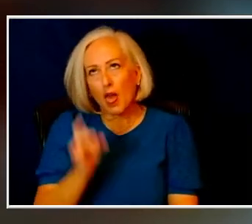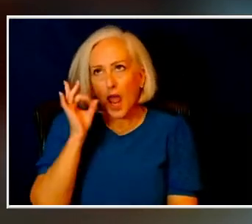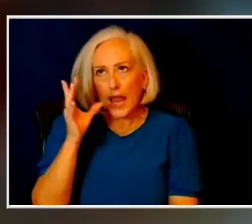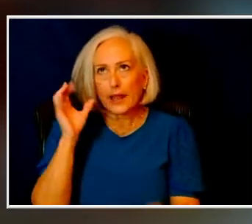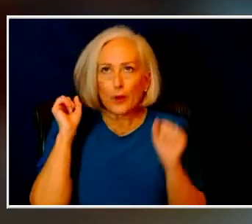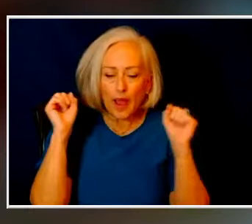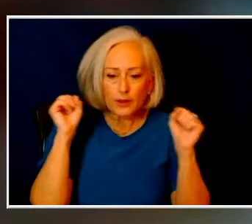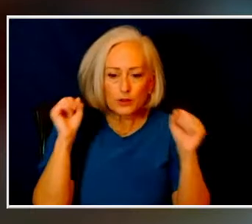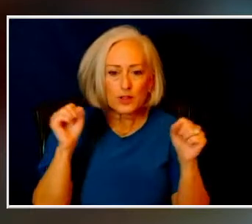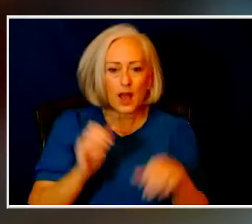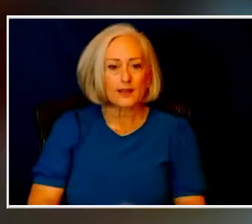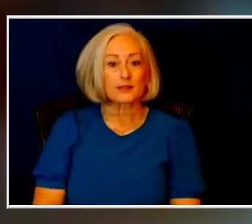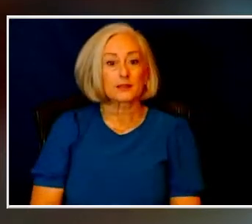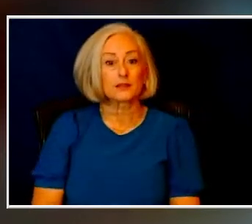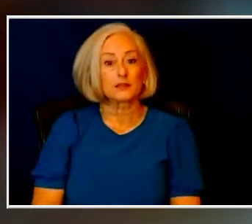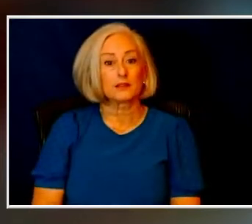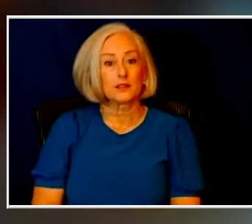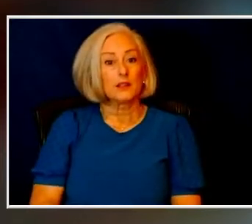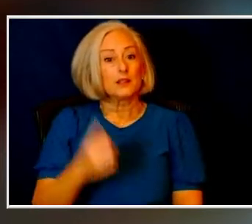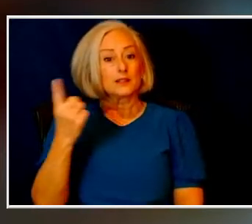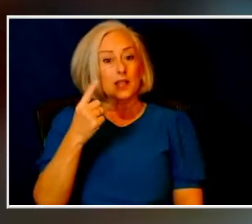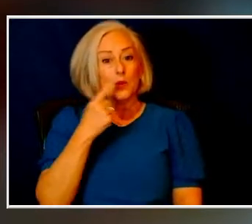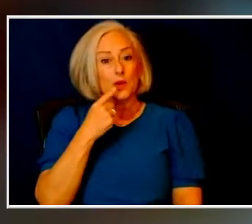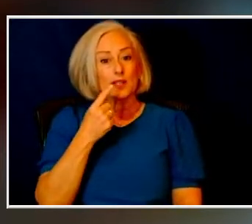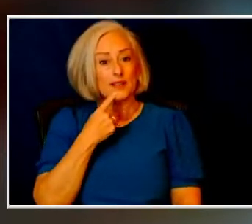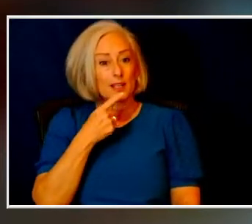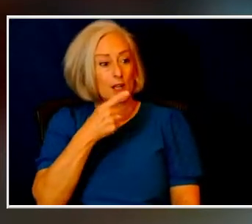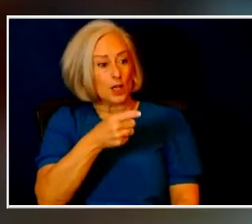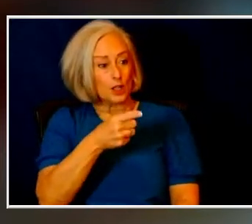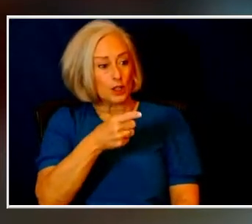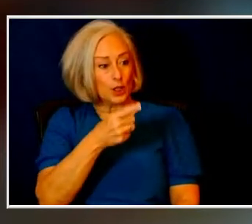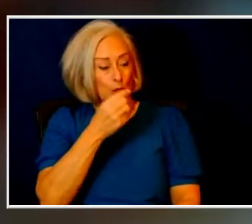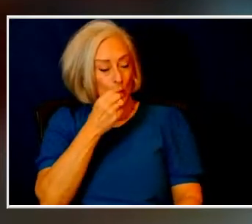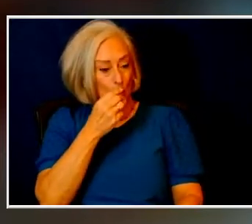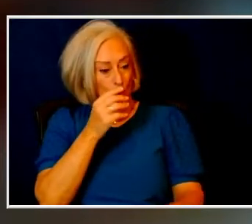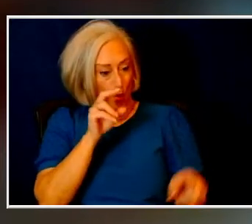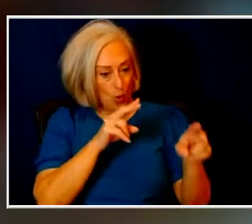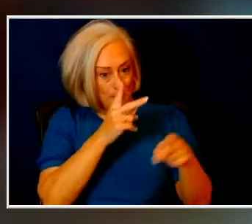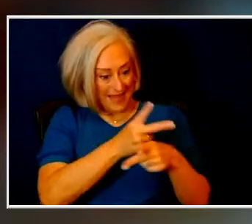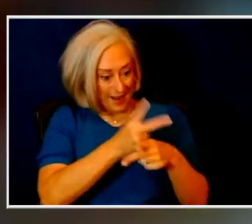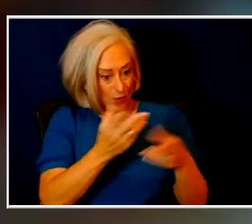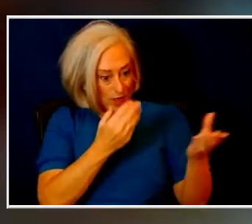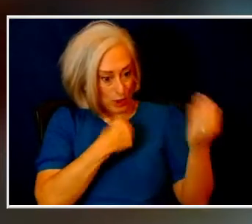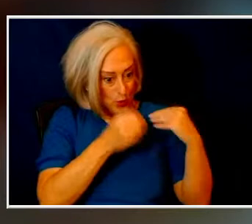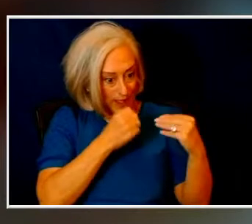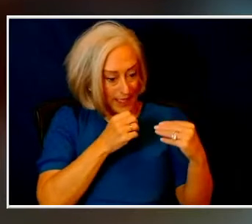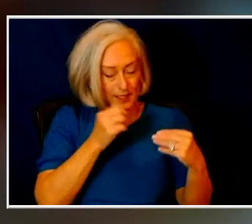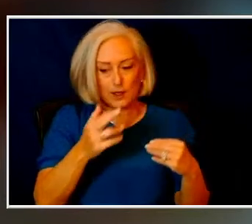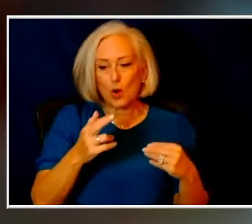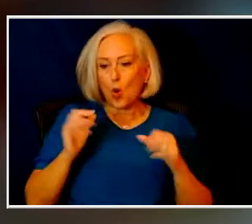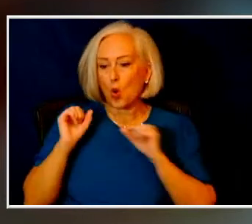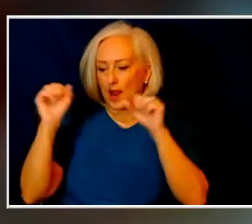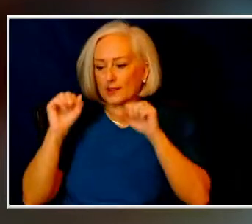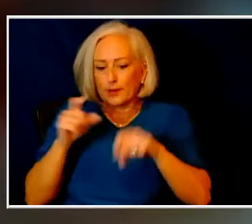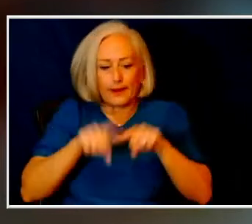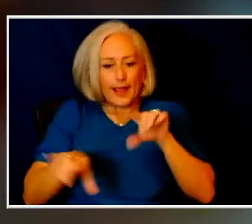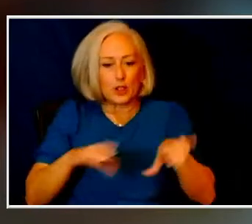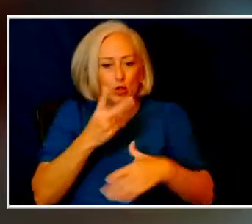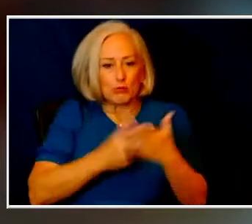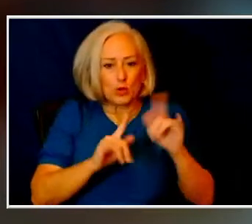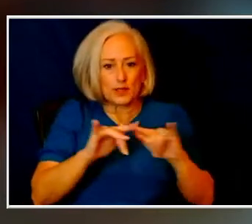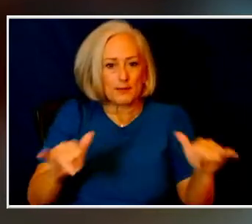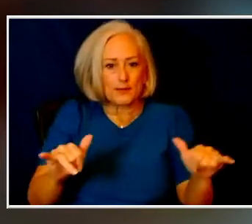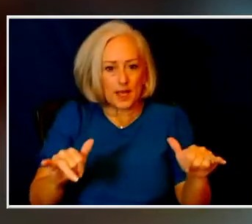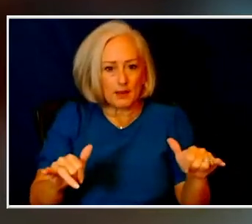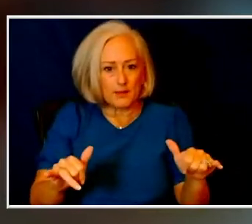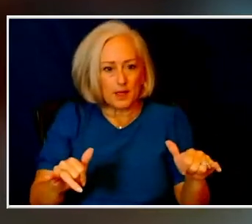group that said, either you get to diet or I get to exercise. I can't do both. So you started off and you were successful at the diet and then